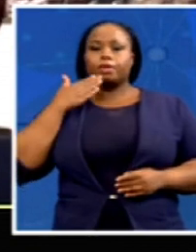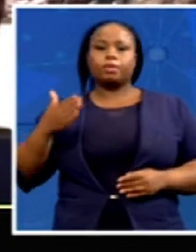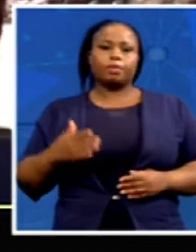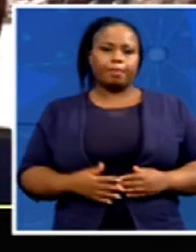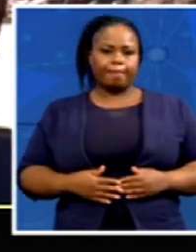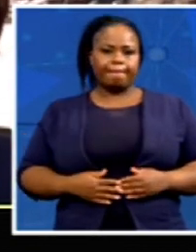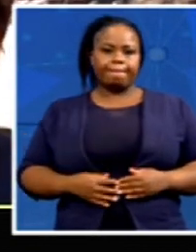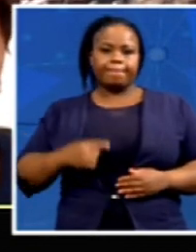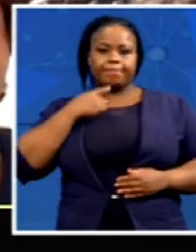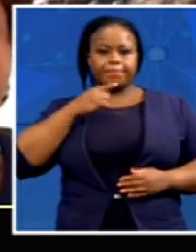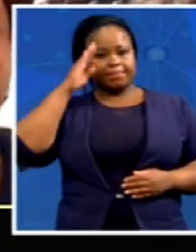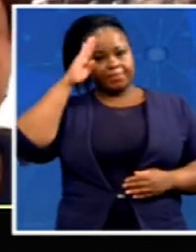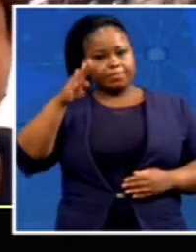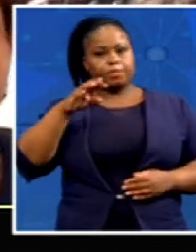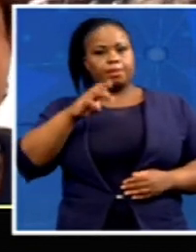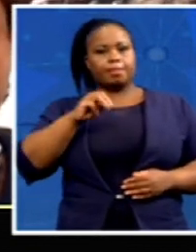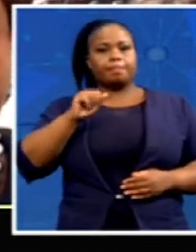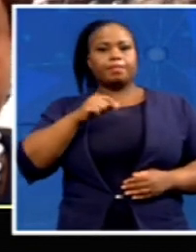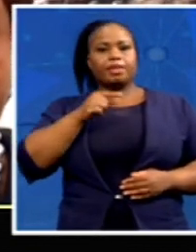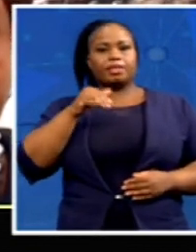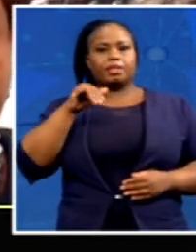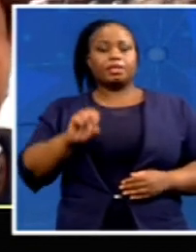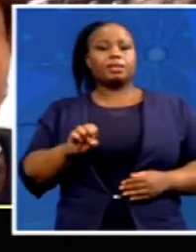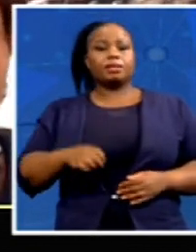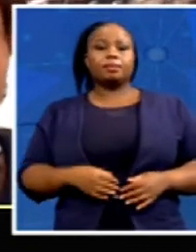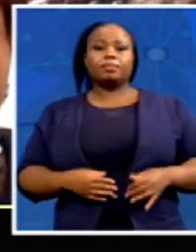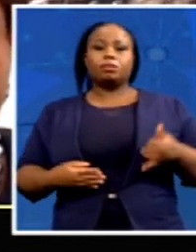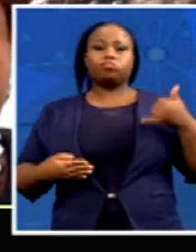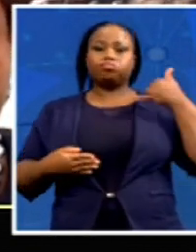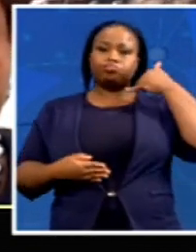Fick, and Maggie is with Reuters. Good morning, Maggie.